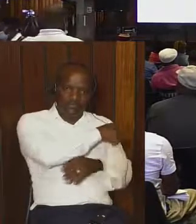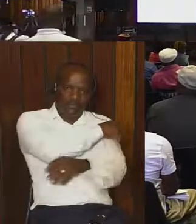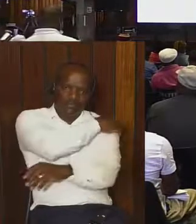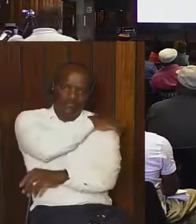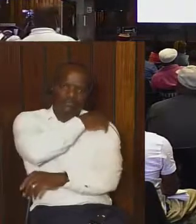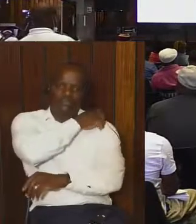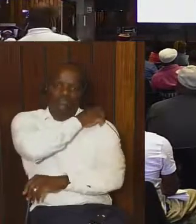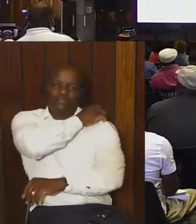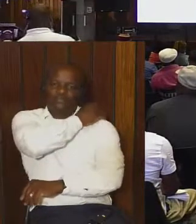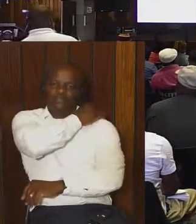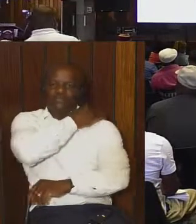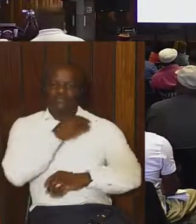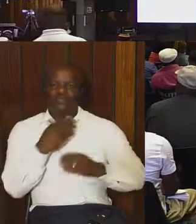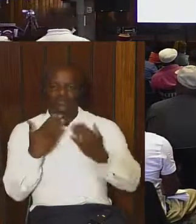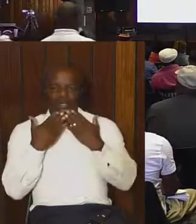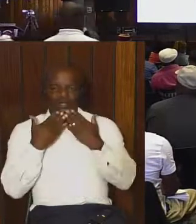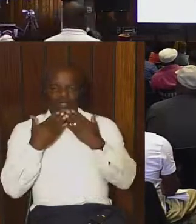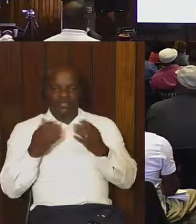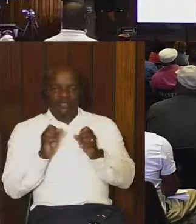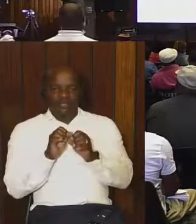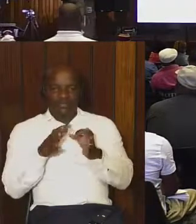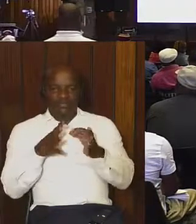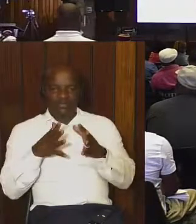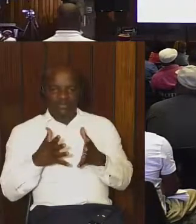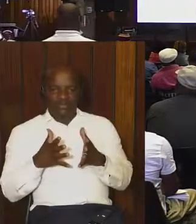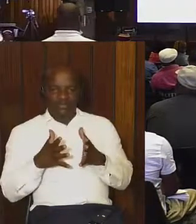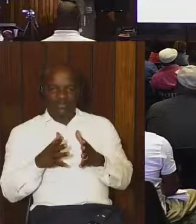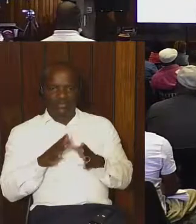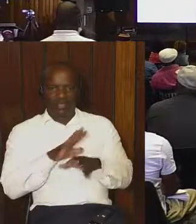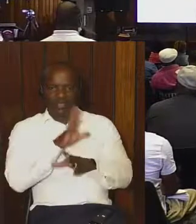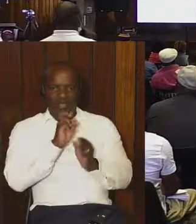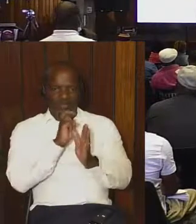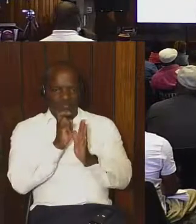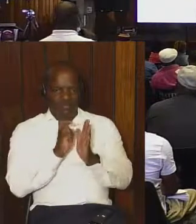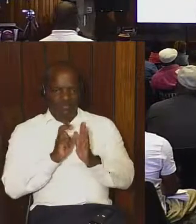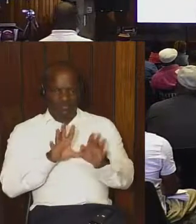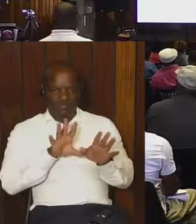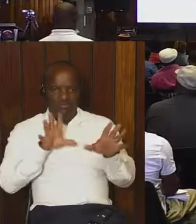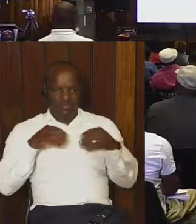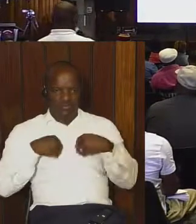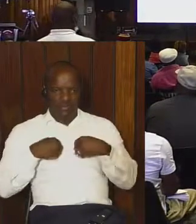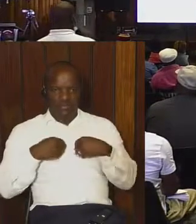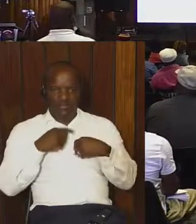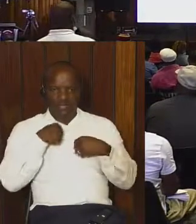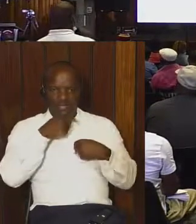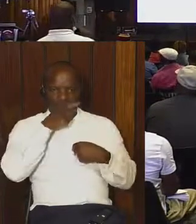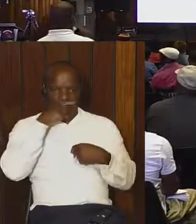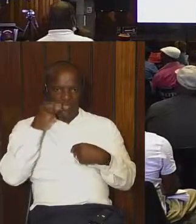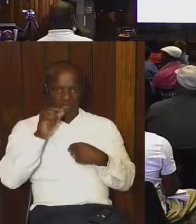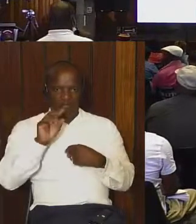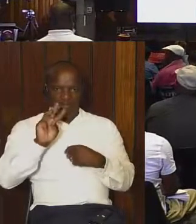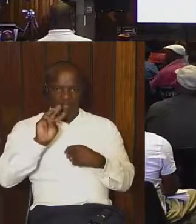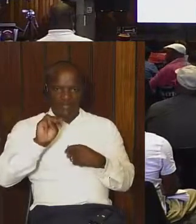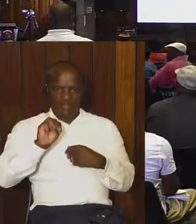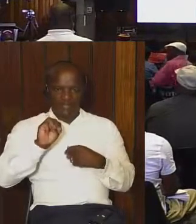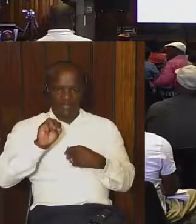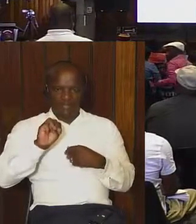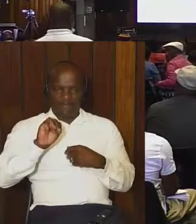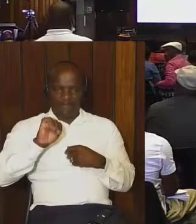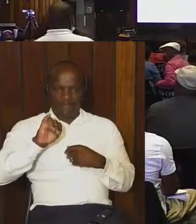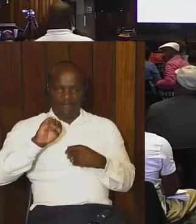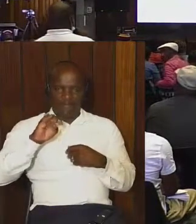Thank you, Chair. All protocol observed. My name is Meshach Ntibedi, Ward 25 in